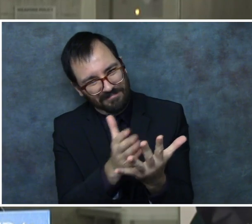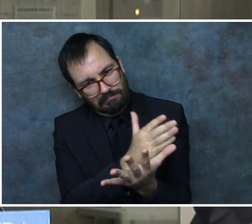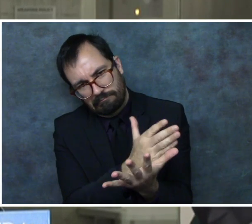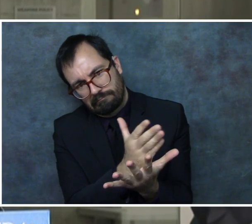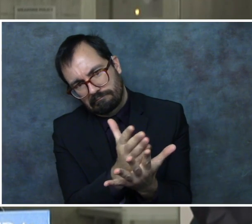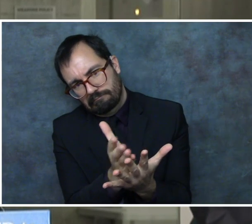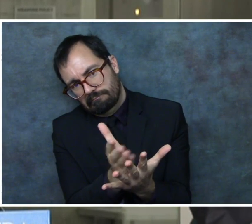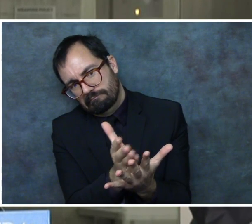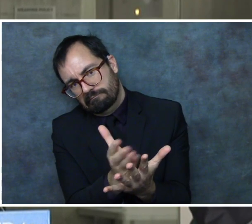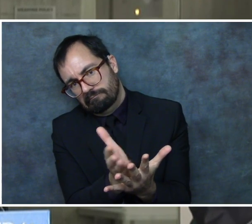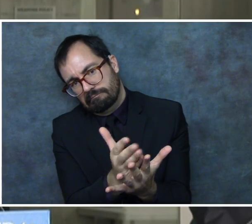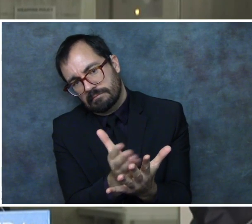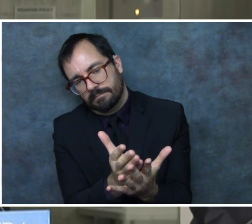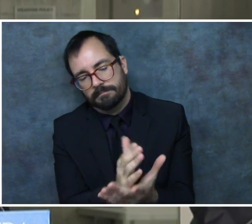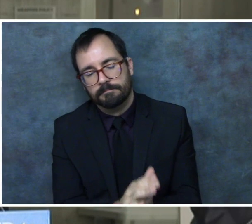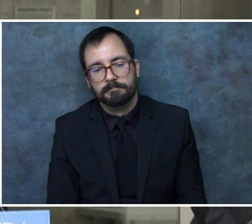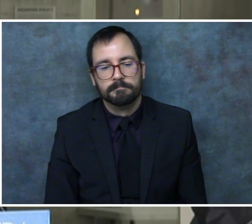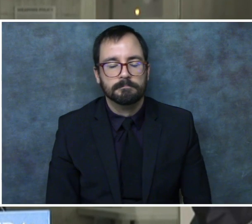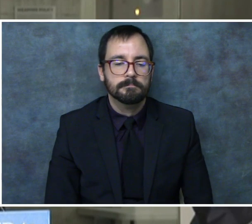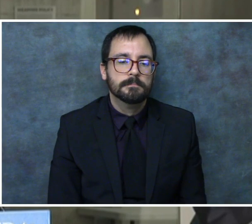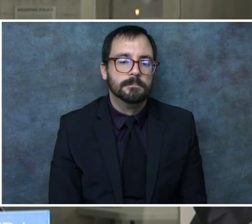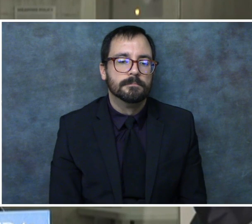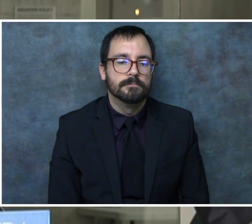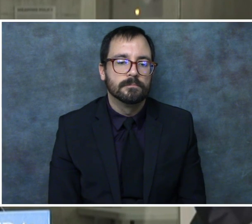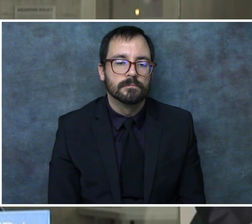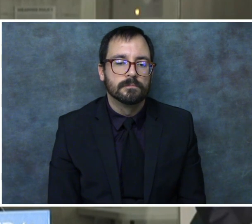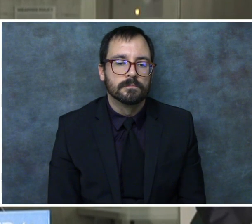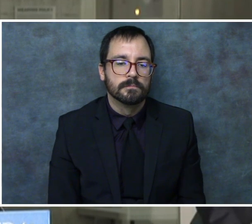As far as closing it down permanently?